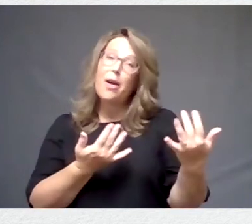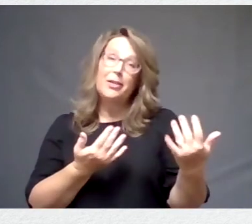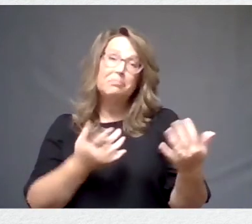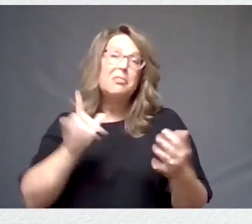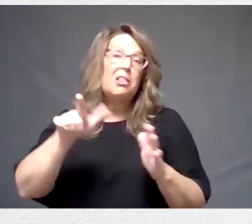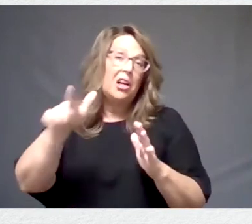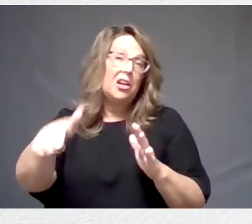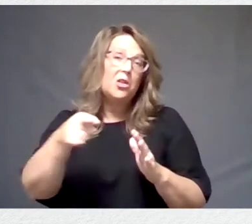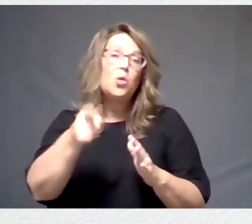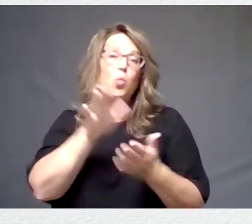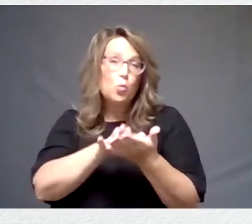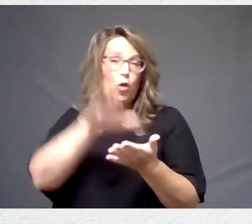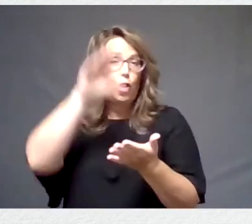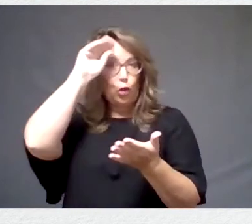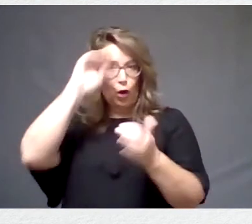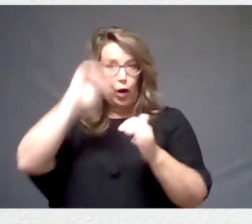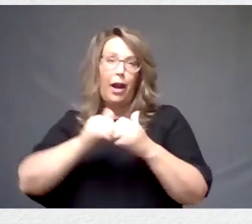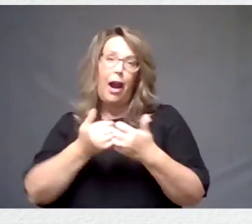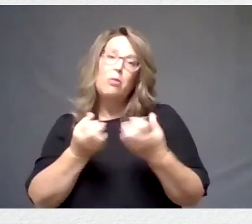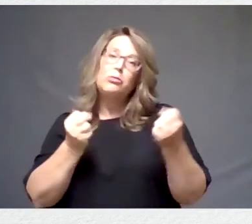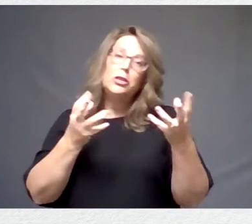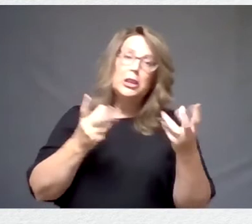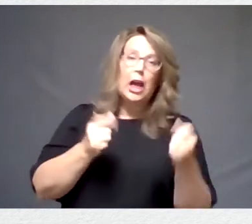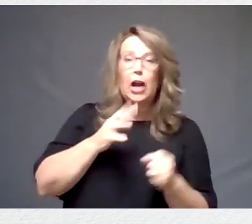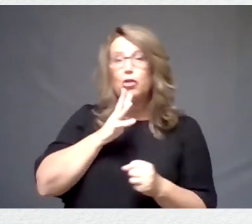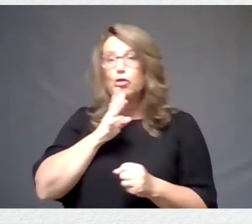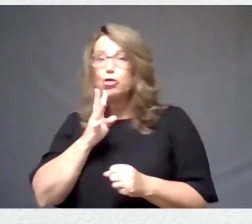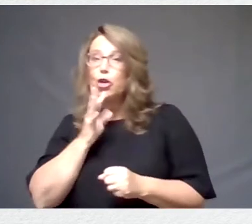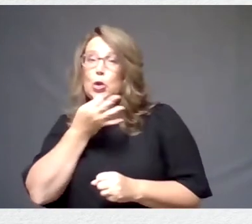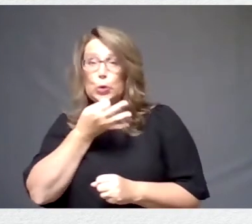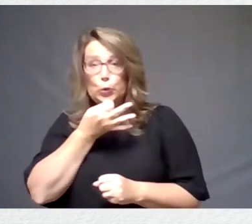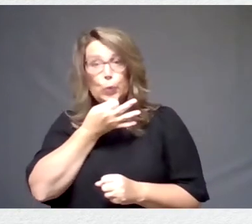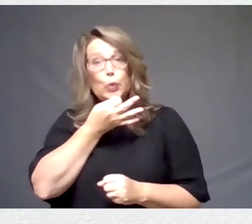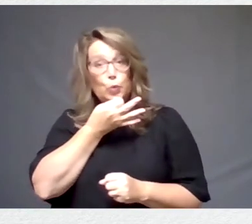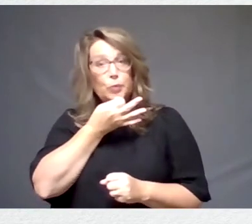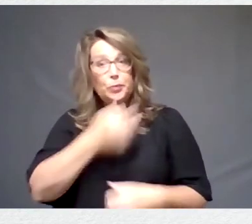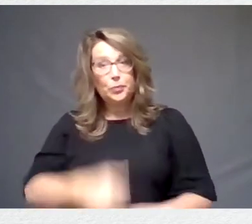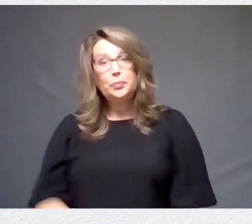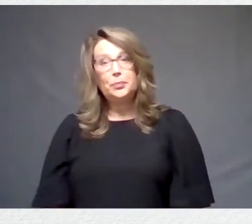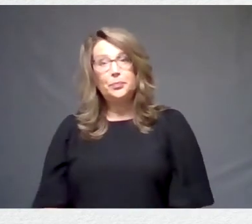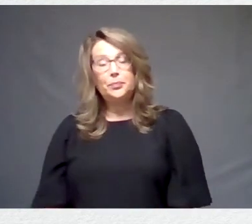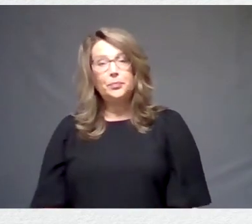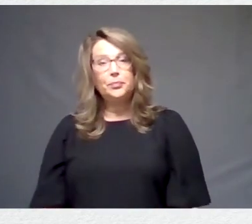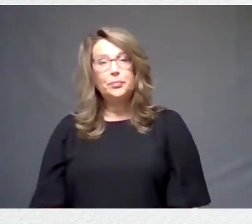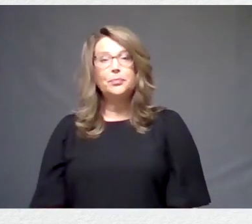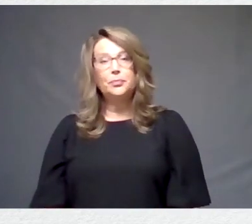use words soon enough. Sé paciente. Tú aprenderás muy pronto cómo usar las palabras.